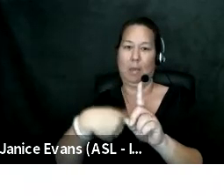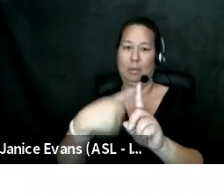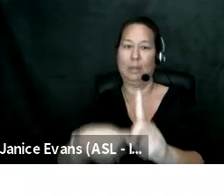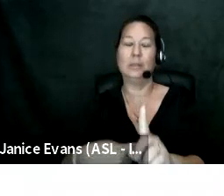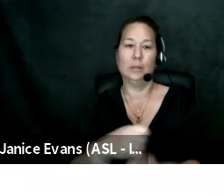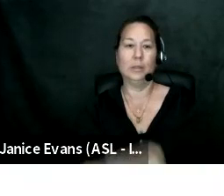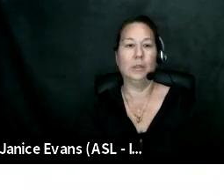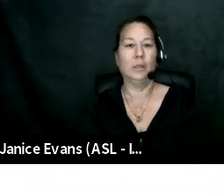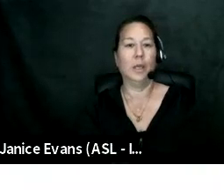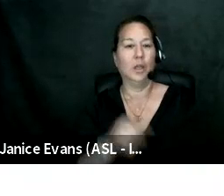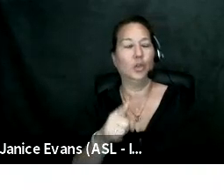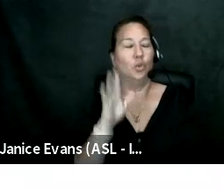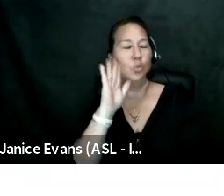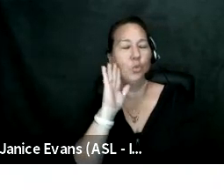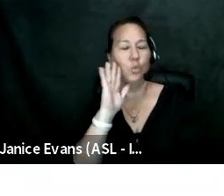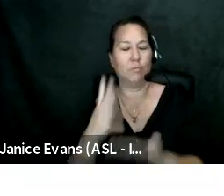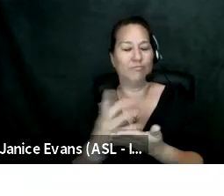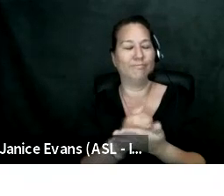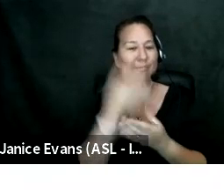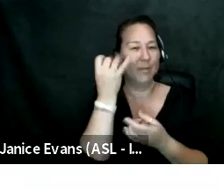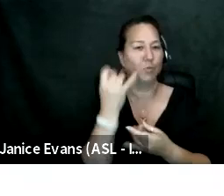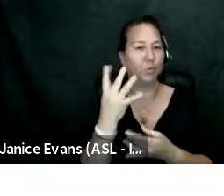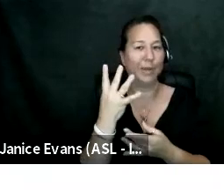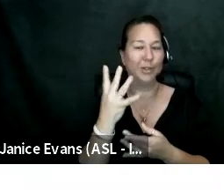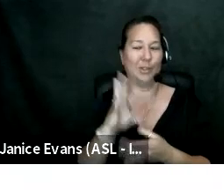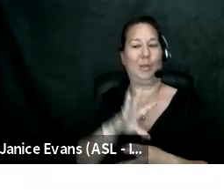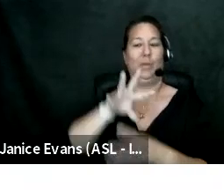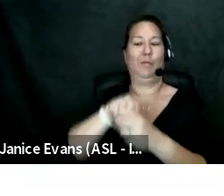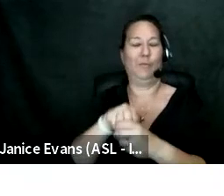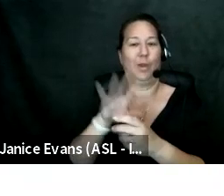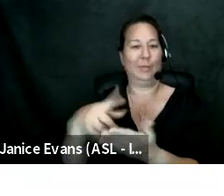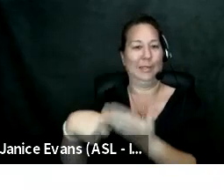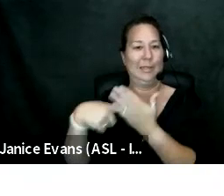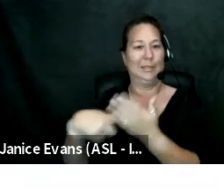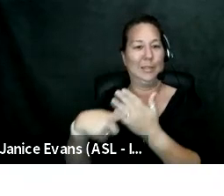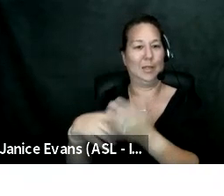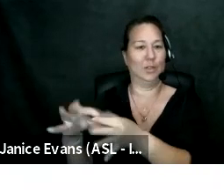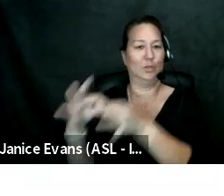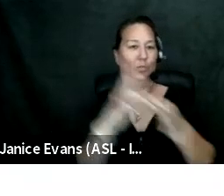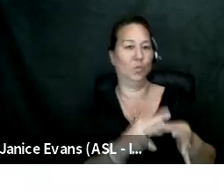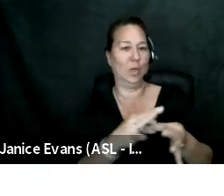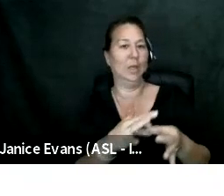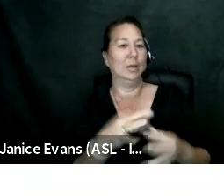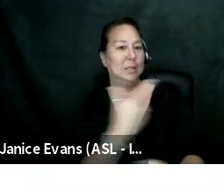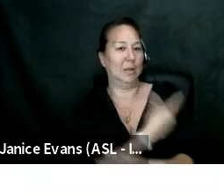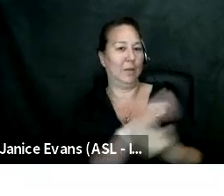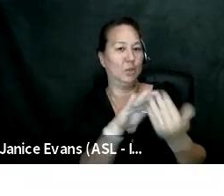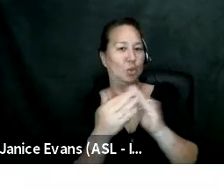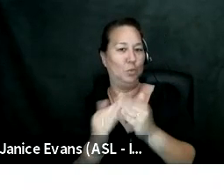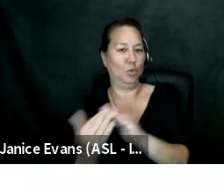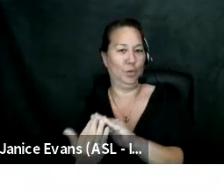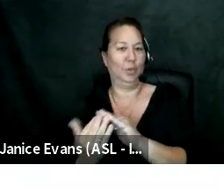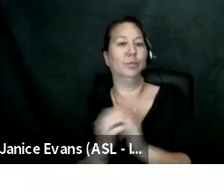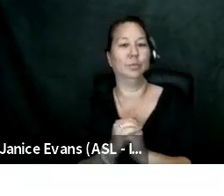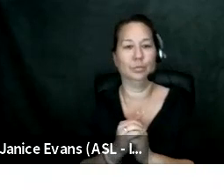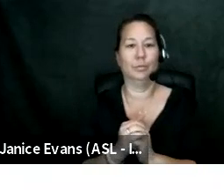efforts and participate in discussion. We also have our agency's weekly